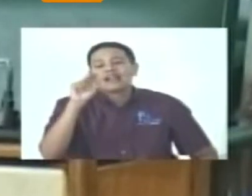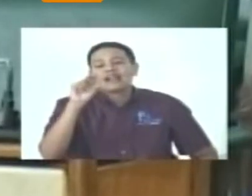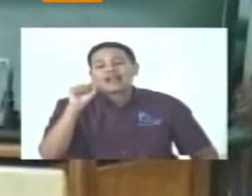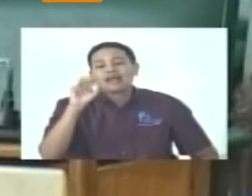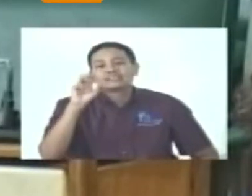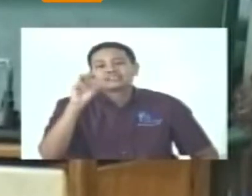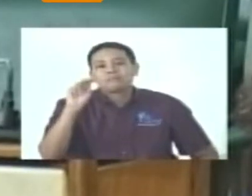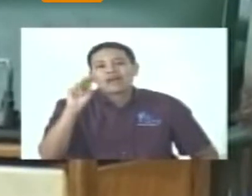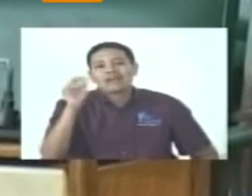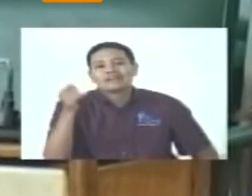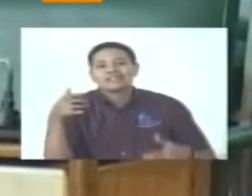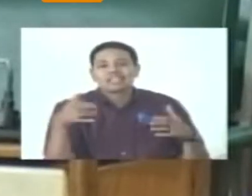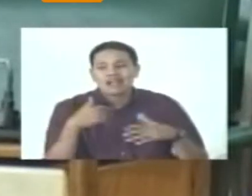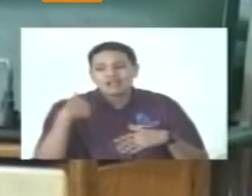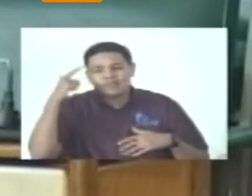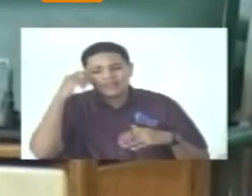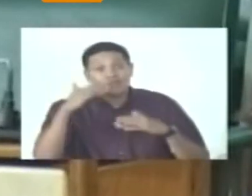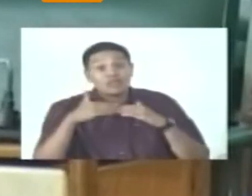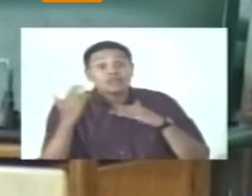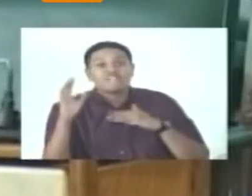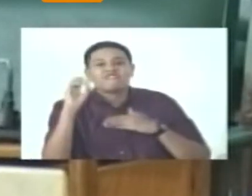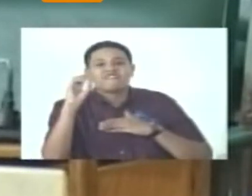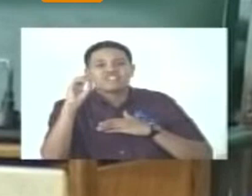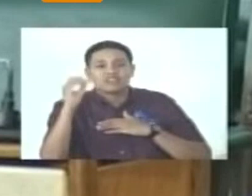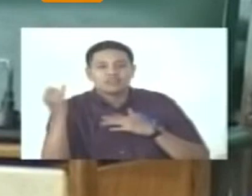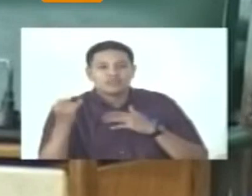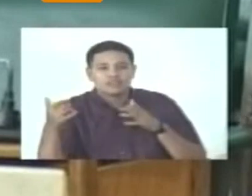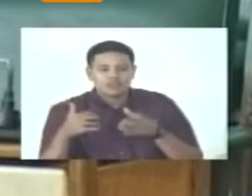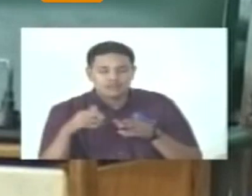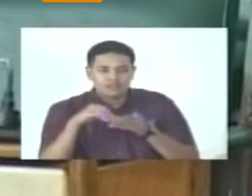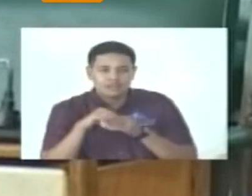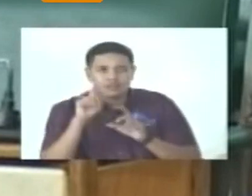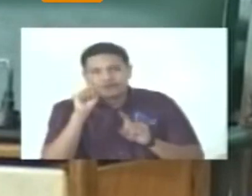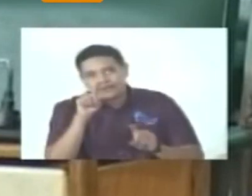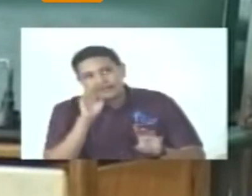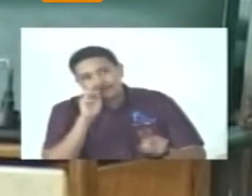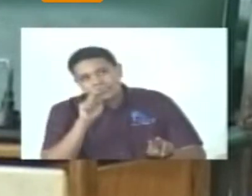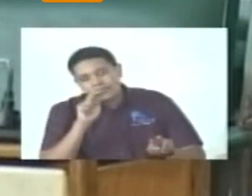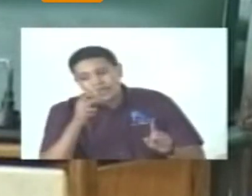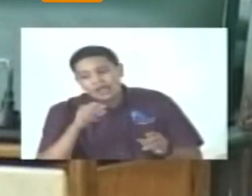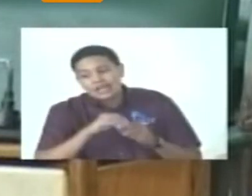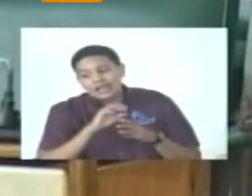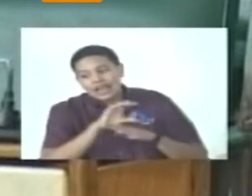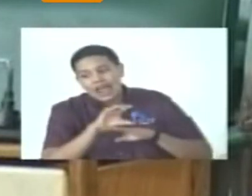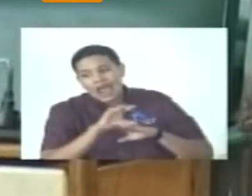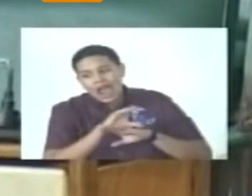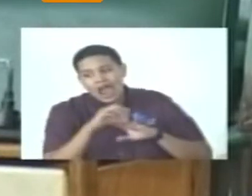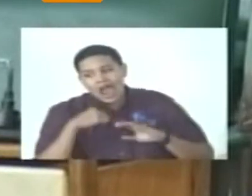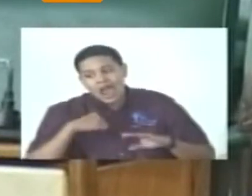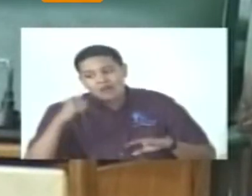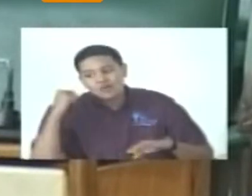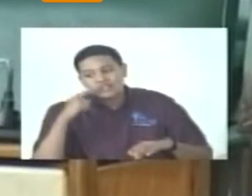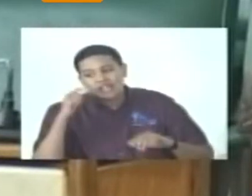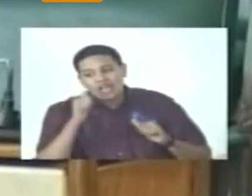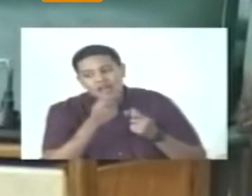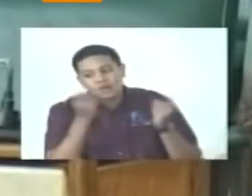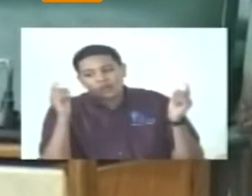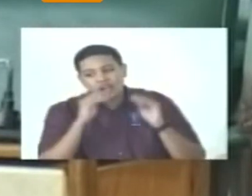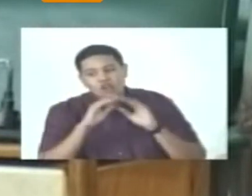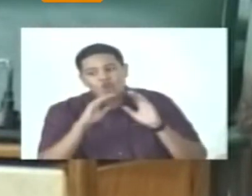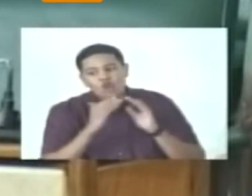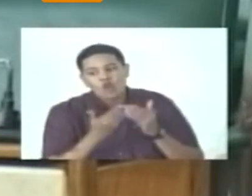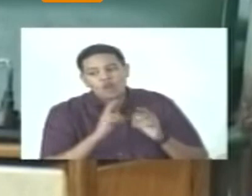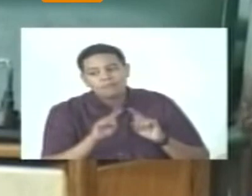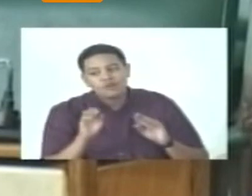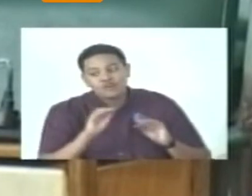than 50 persons on trial, which is the largest such gang trial, certainly in the Caribbean, and I won't say anywhere in the globe, but none that